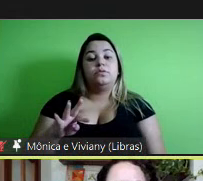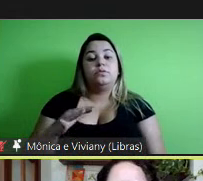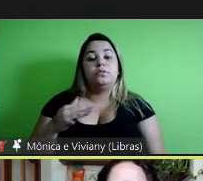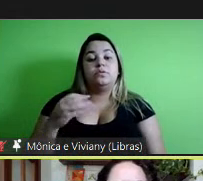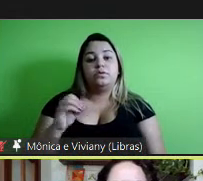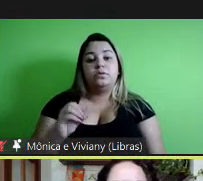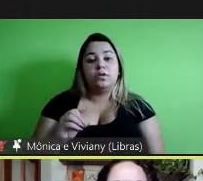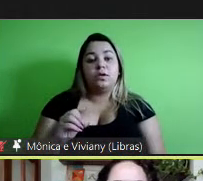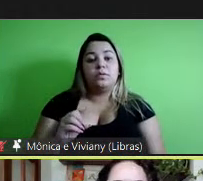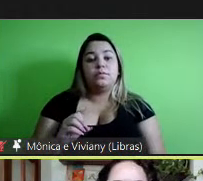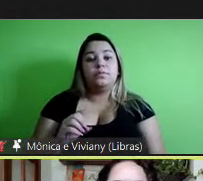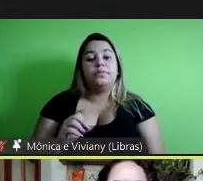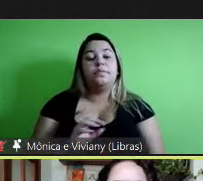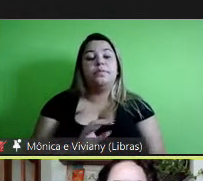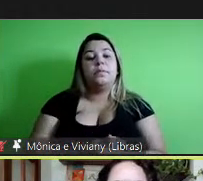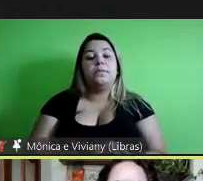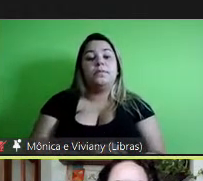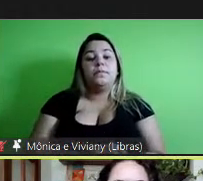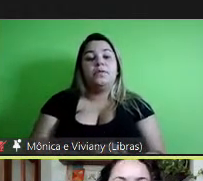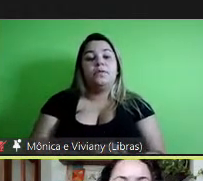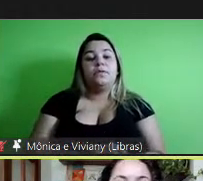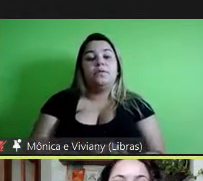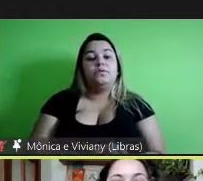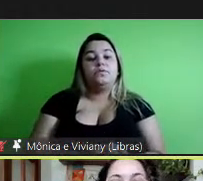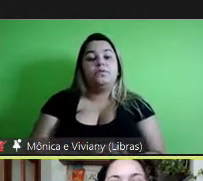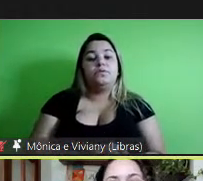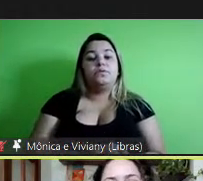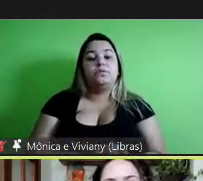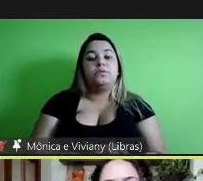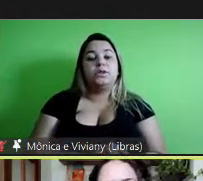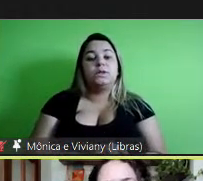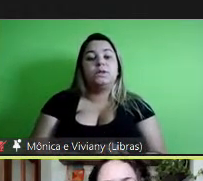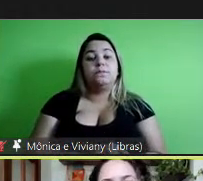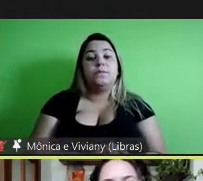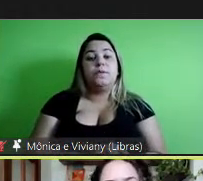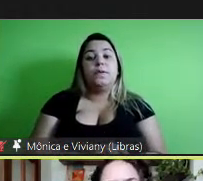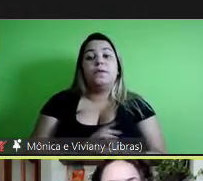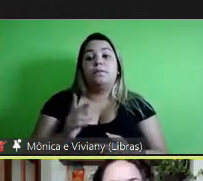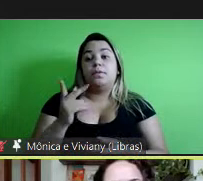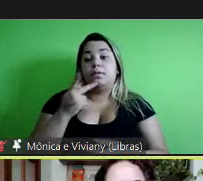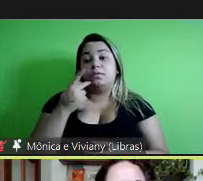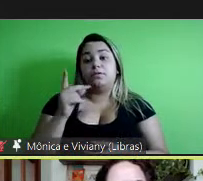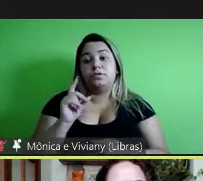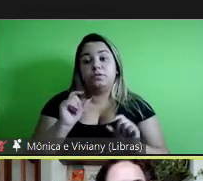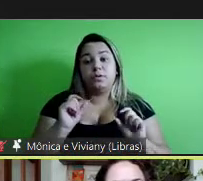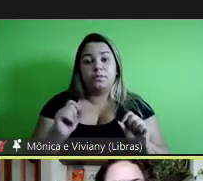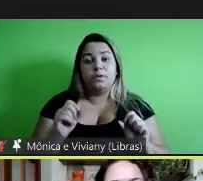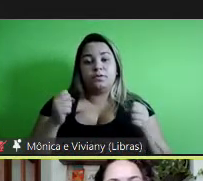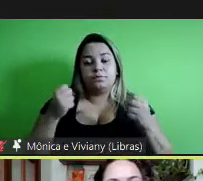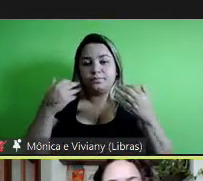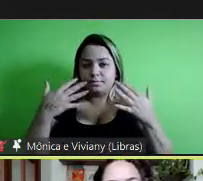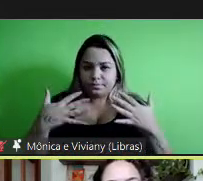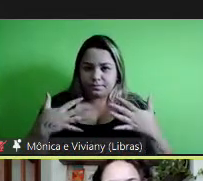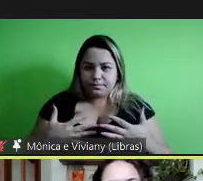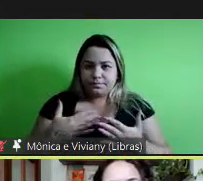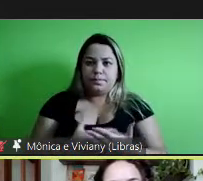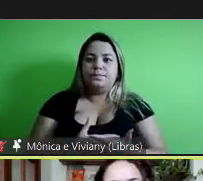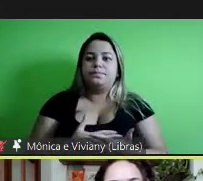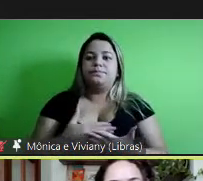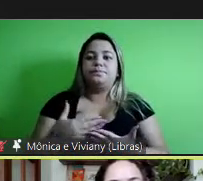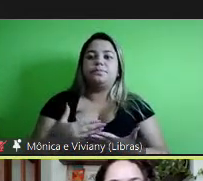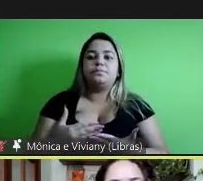other facets of its manifestation. Having said that and